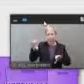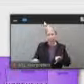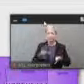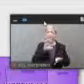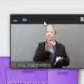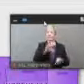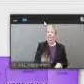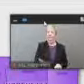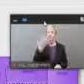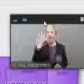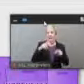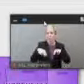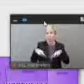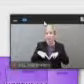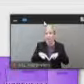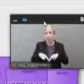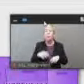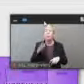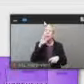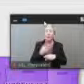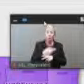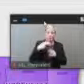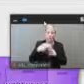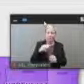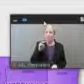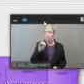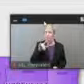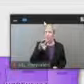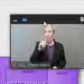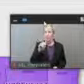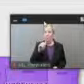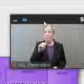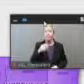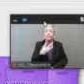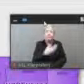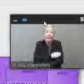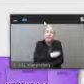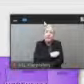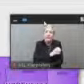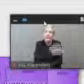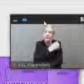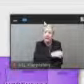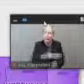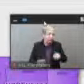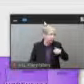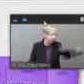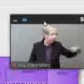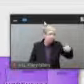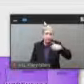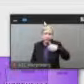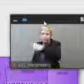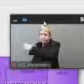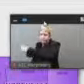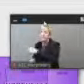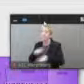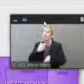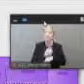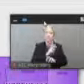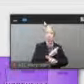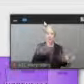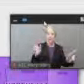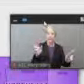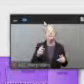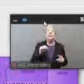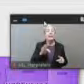use mobile vaccination teams and clinics in all these regions to reach those who are in remote areas who may not be